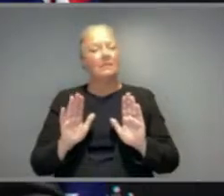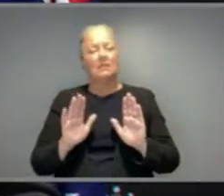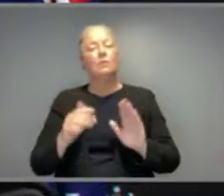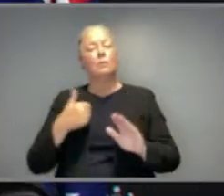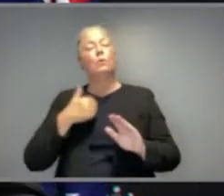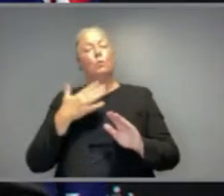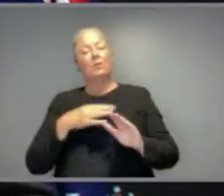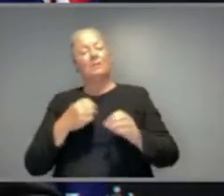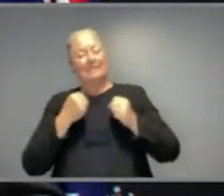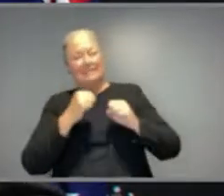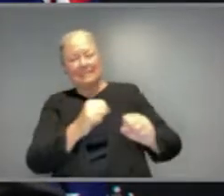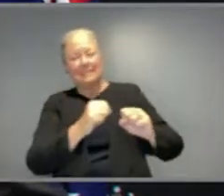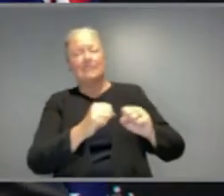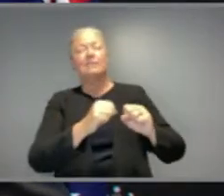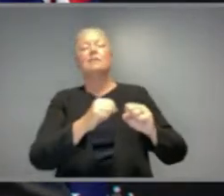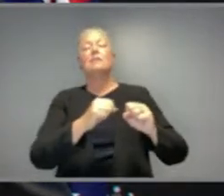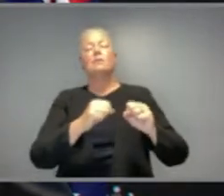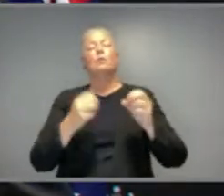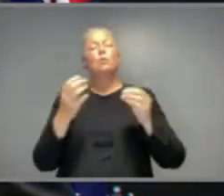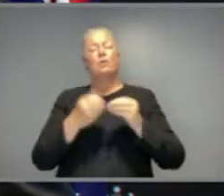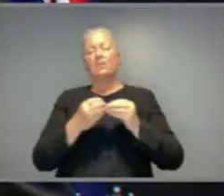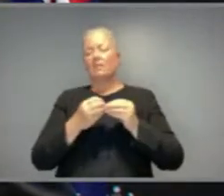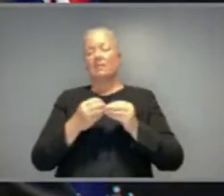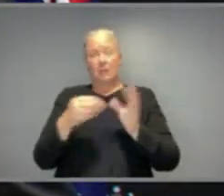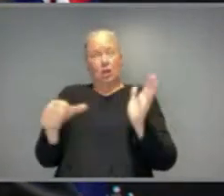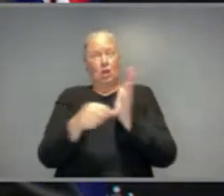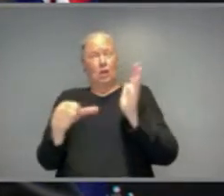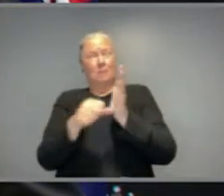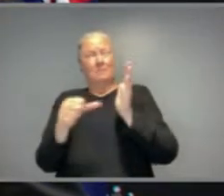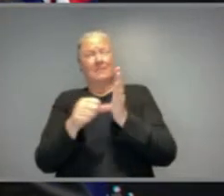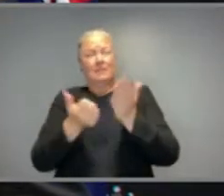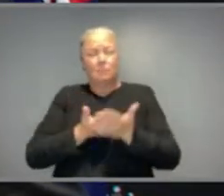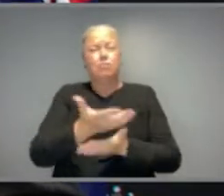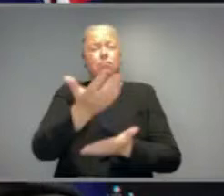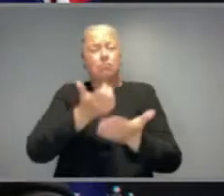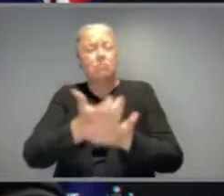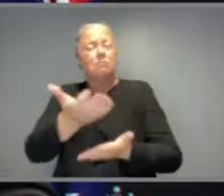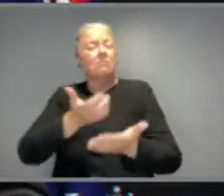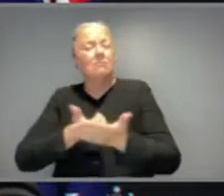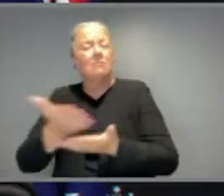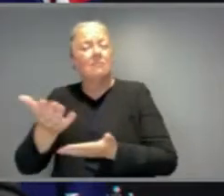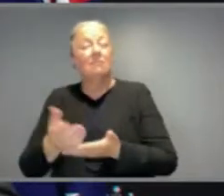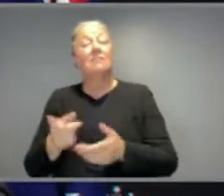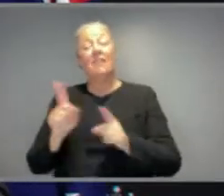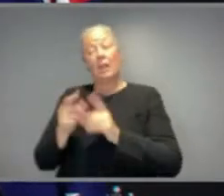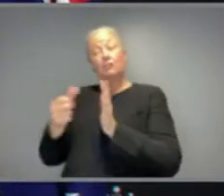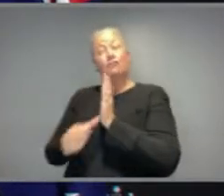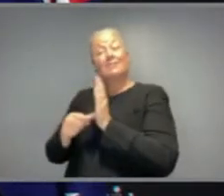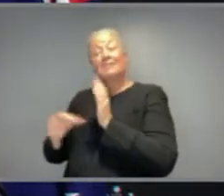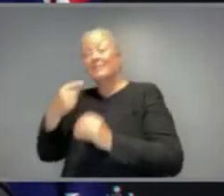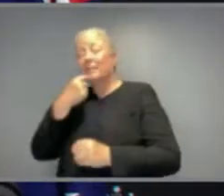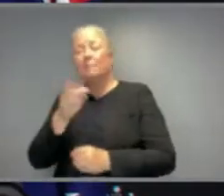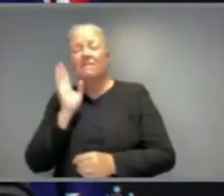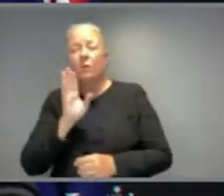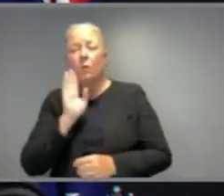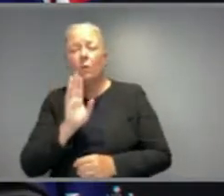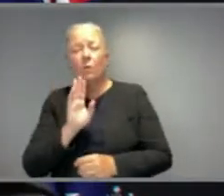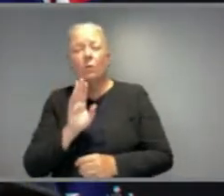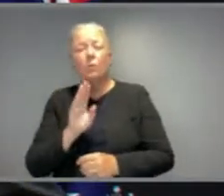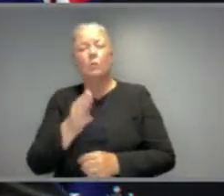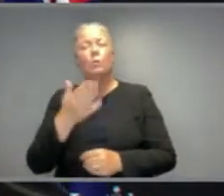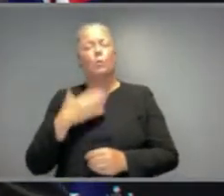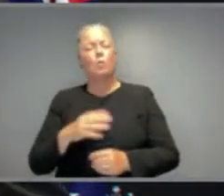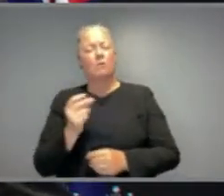costs, which is the same advice that we've received from Treasury, you need to do the short, sharp ones. And so